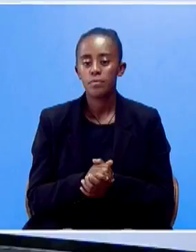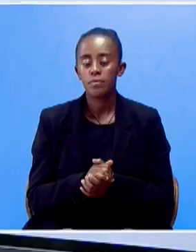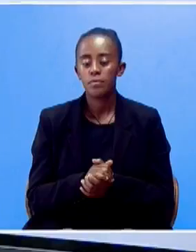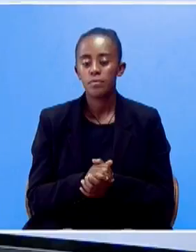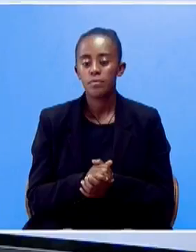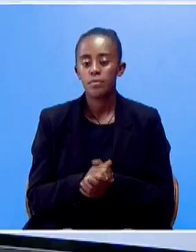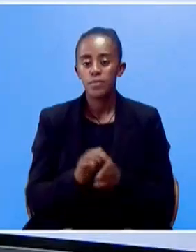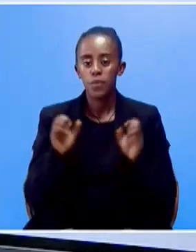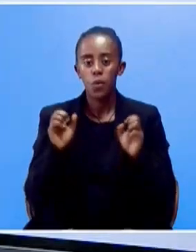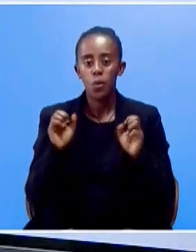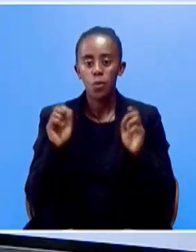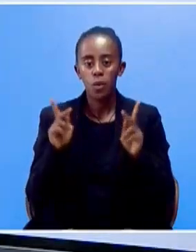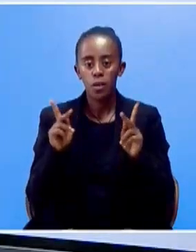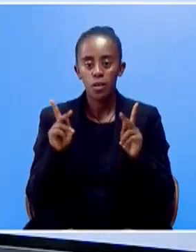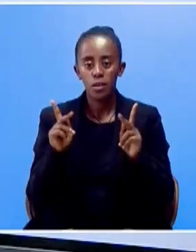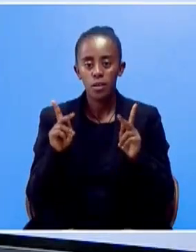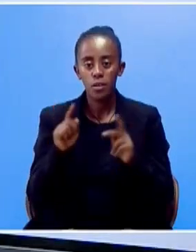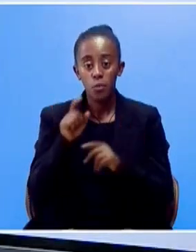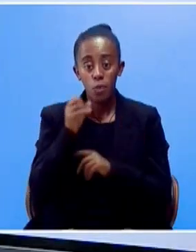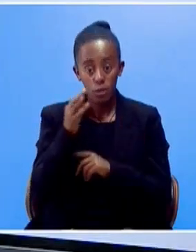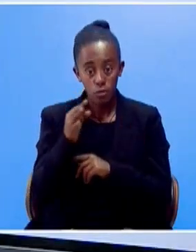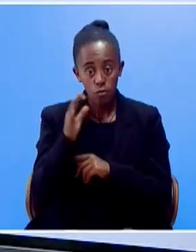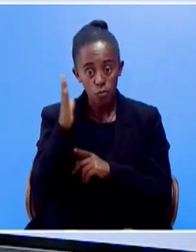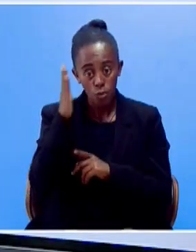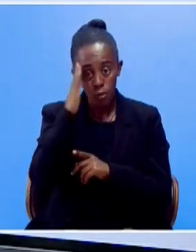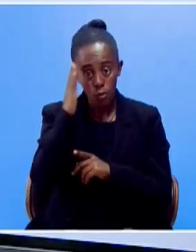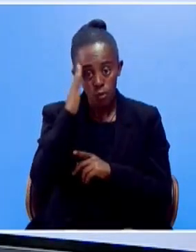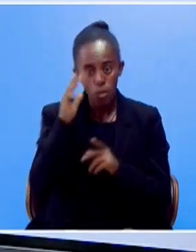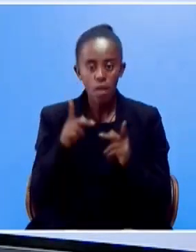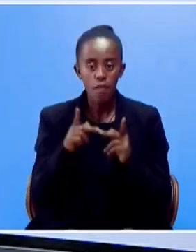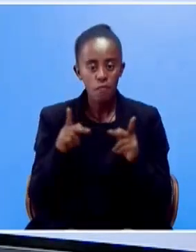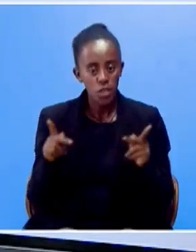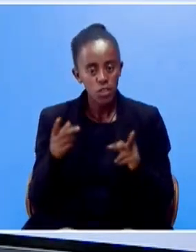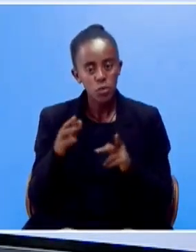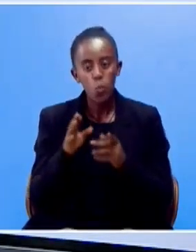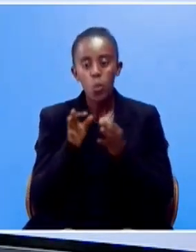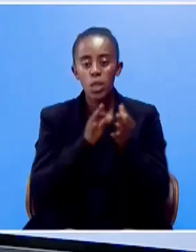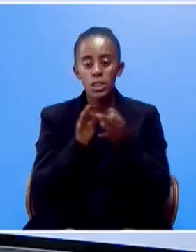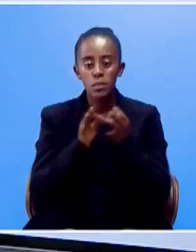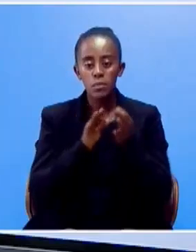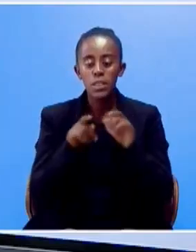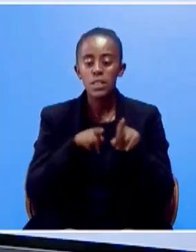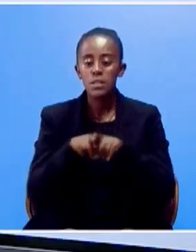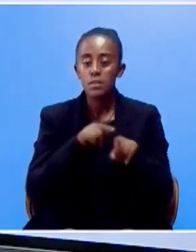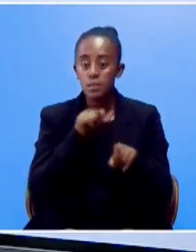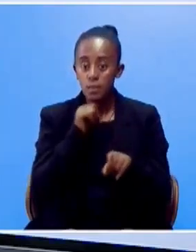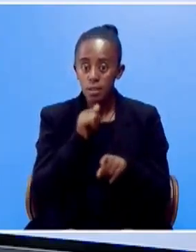Okay. One of the common phrases on expressing disagreement is, I don't think